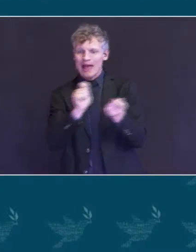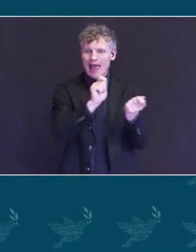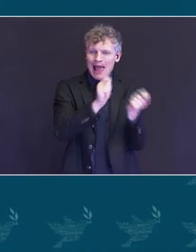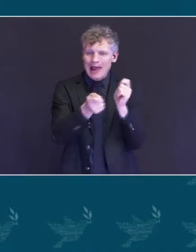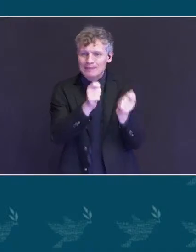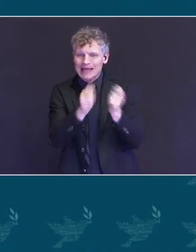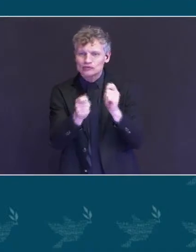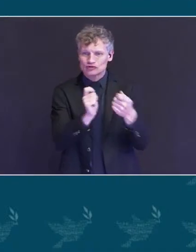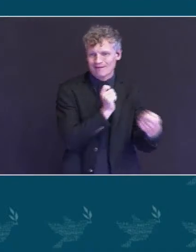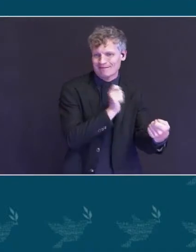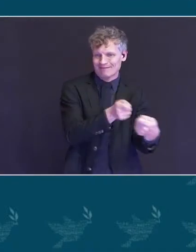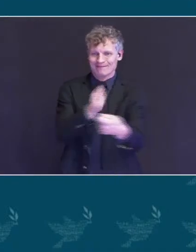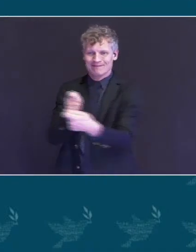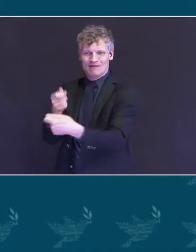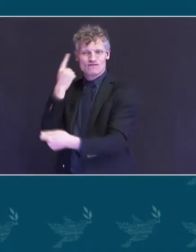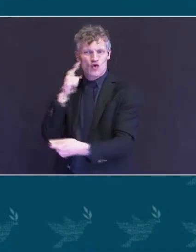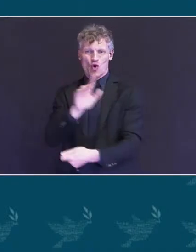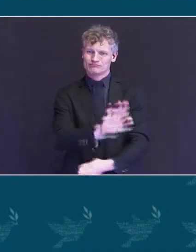and relevant for learners.